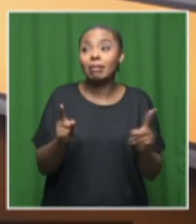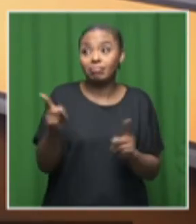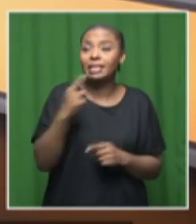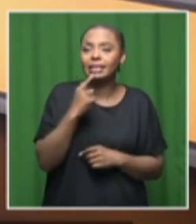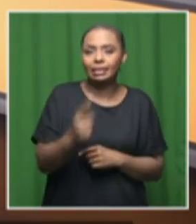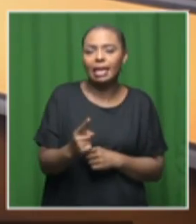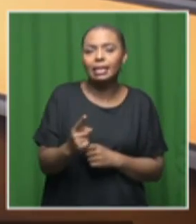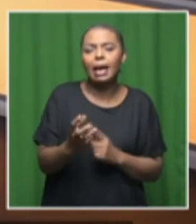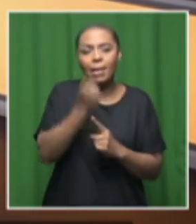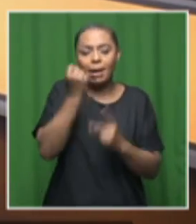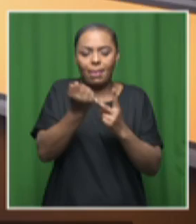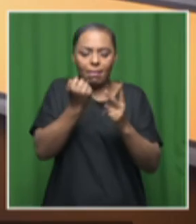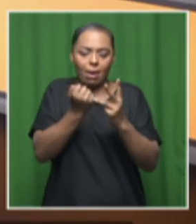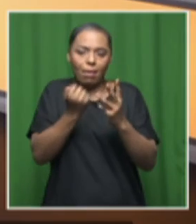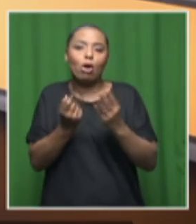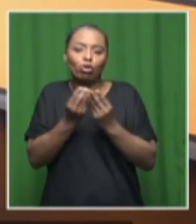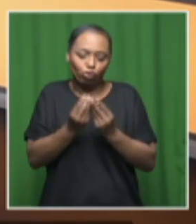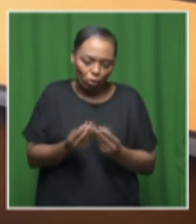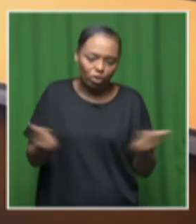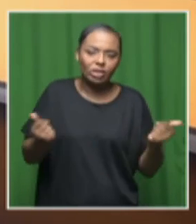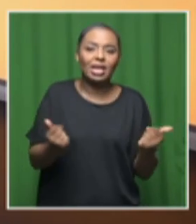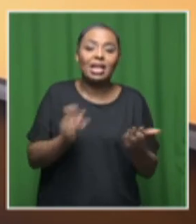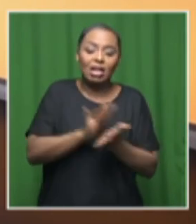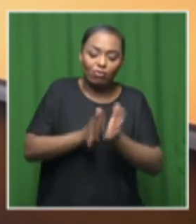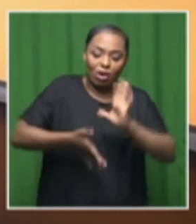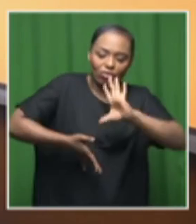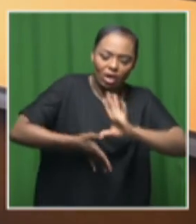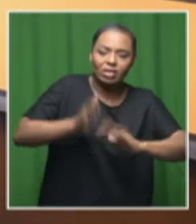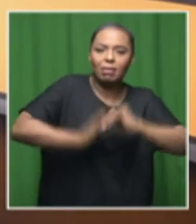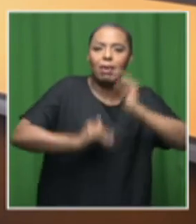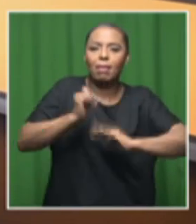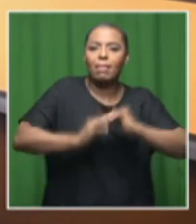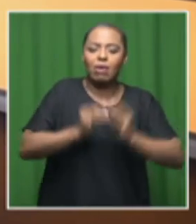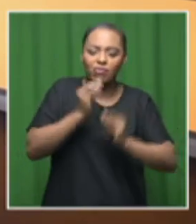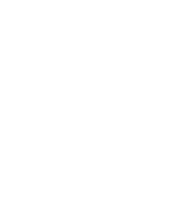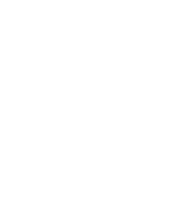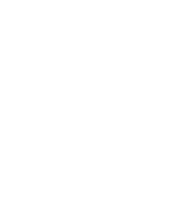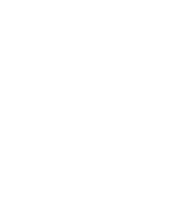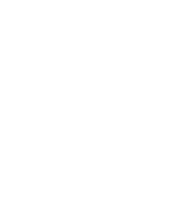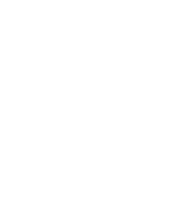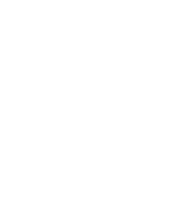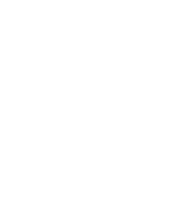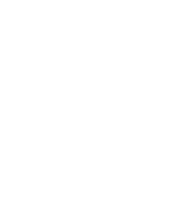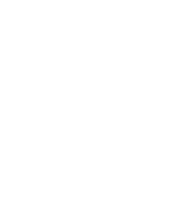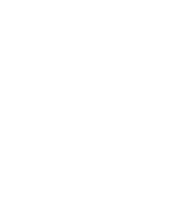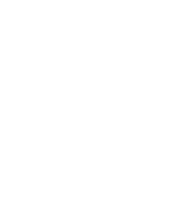the infrastructure developed and fixed where it needs to be so that this doesn't get worse.